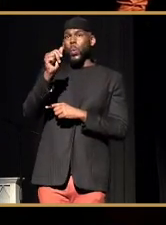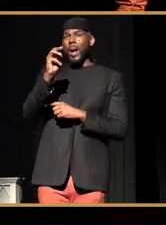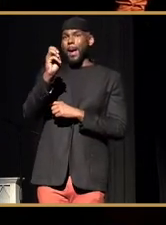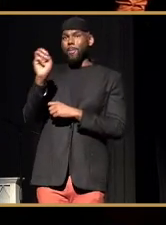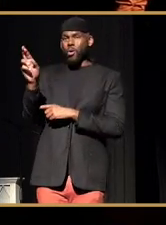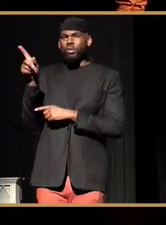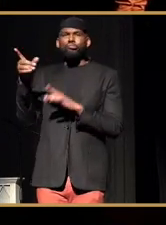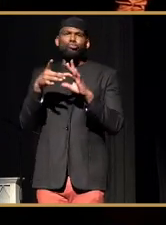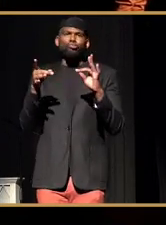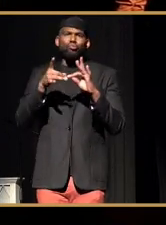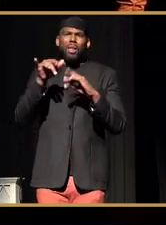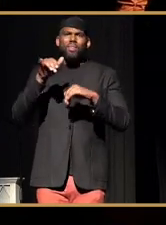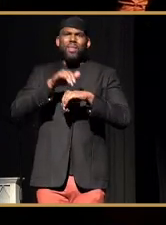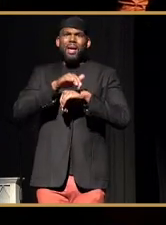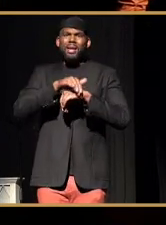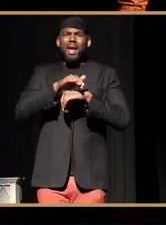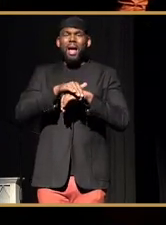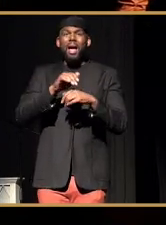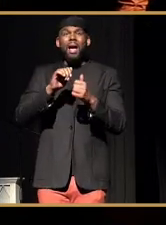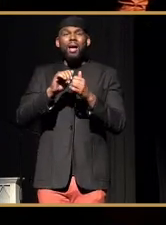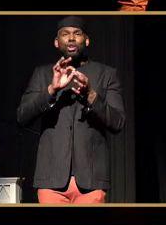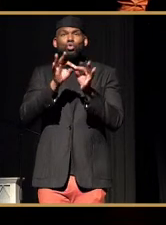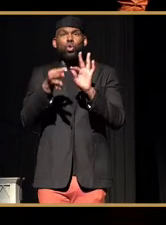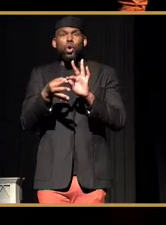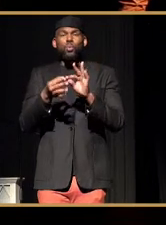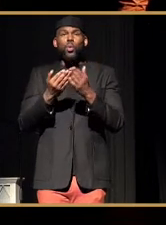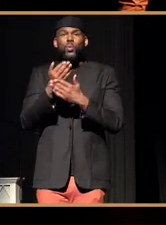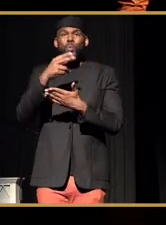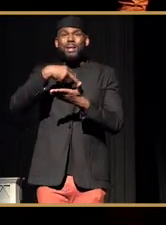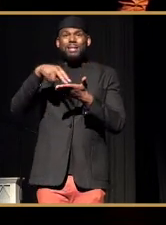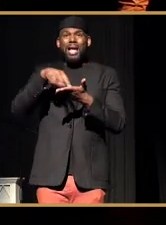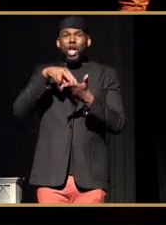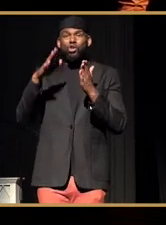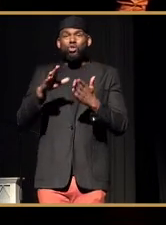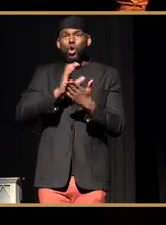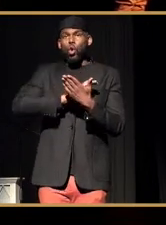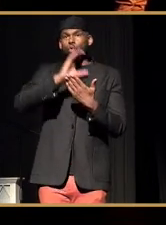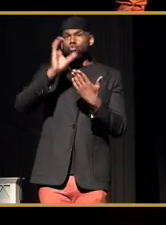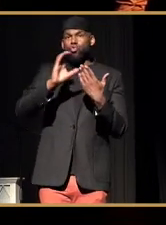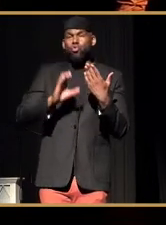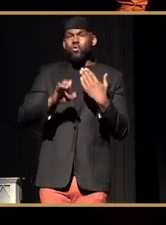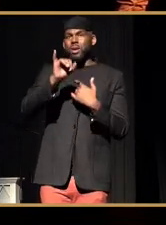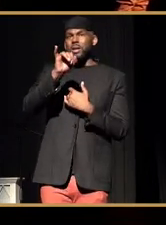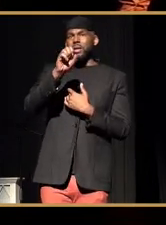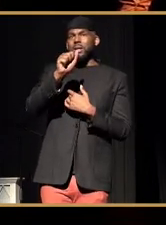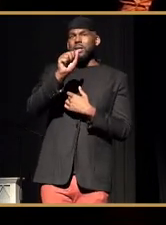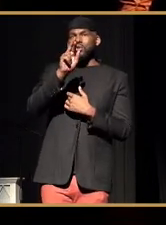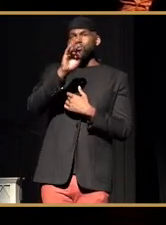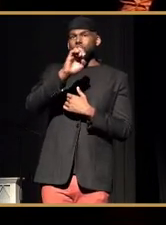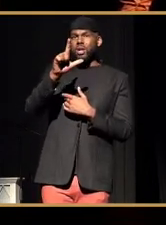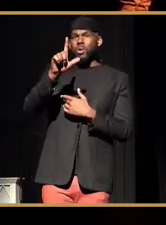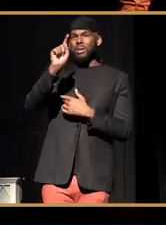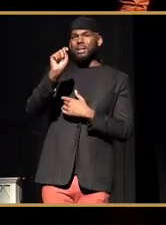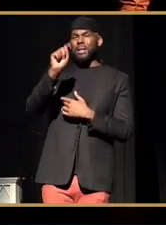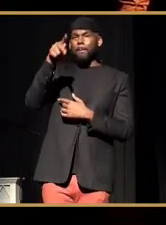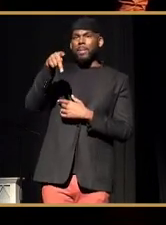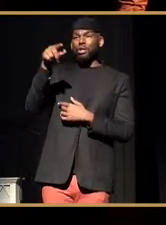night as interpreted by dancer and choreographer Israel PTG.